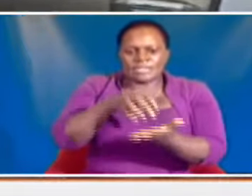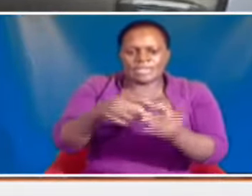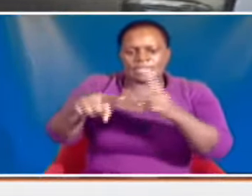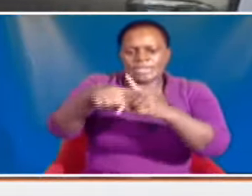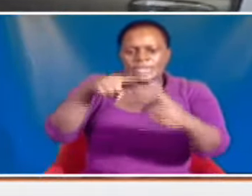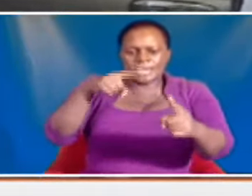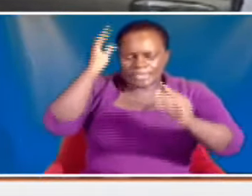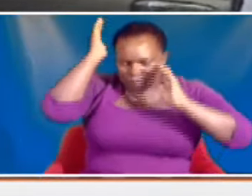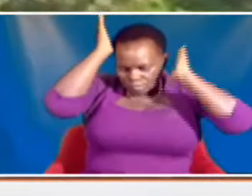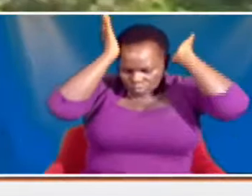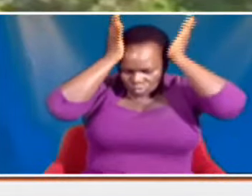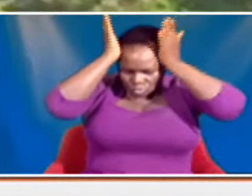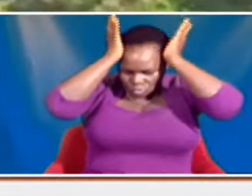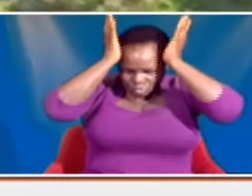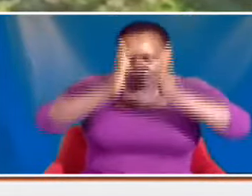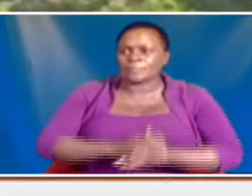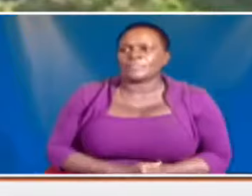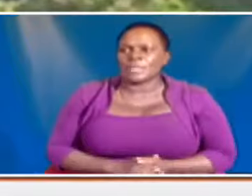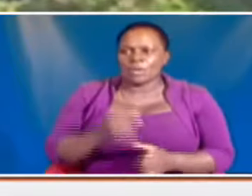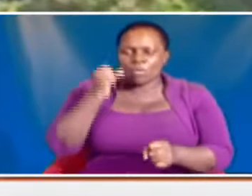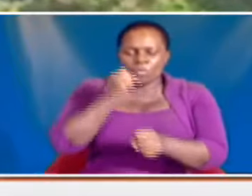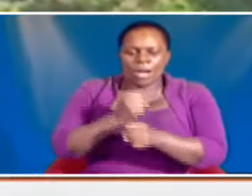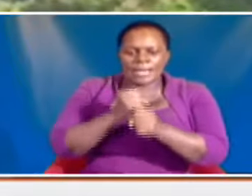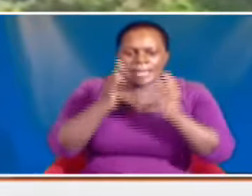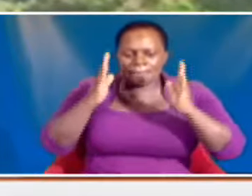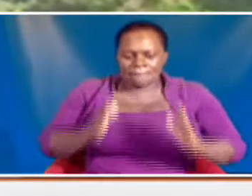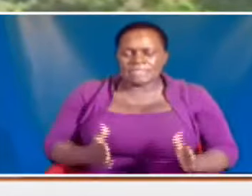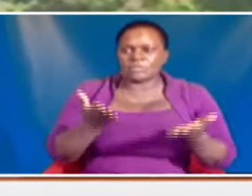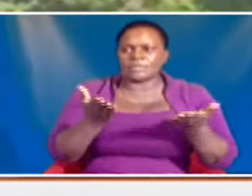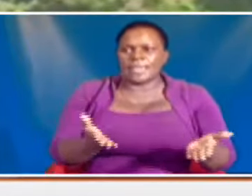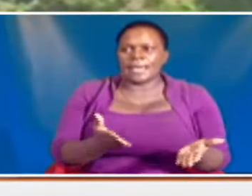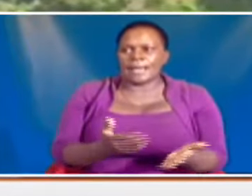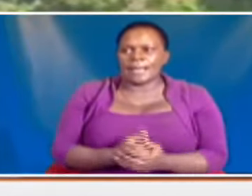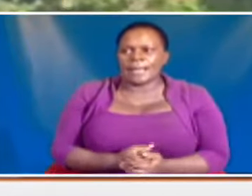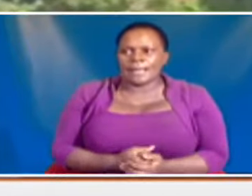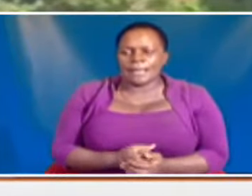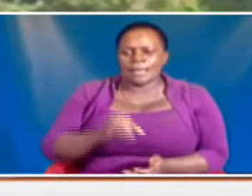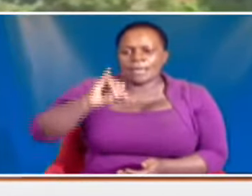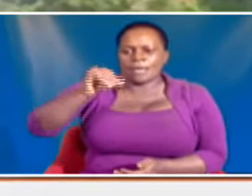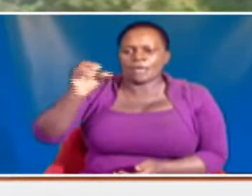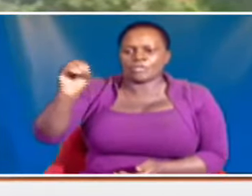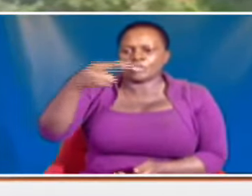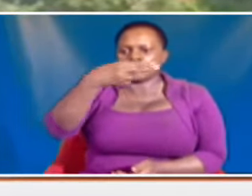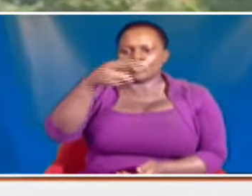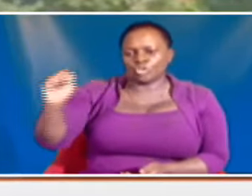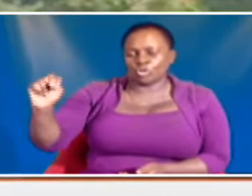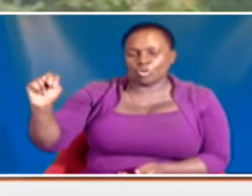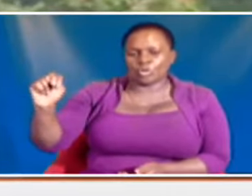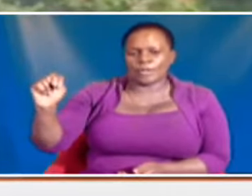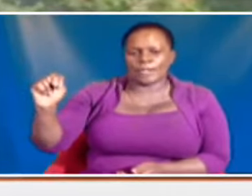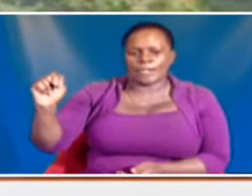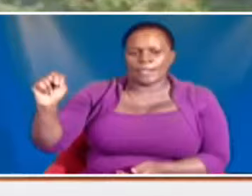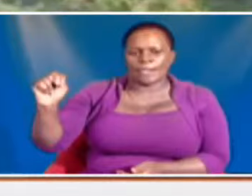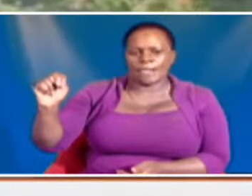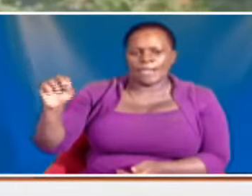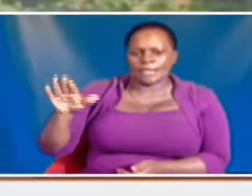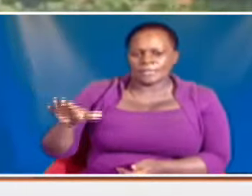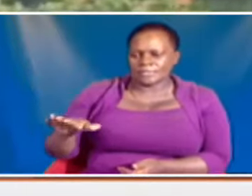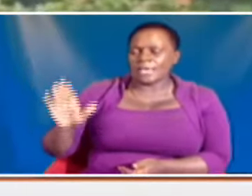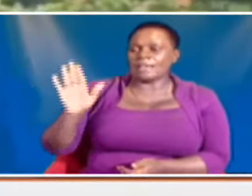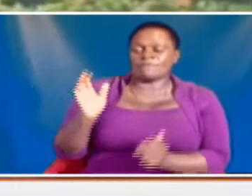slaughtering donkeys. Mfanyikazi uaga anatuuza hii area, anaitwa John Wagedomo. Na sasa yeye na